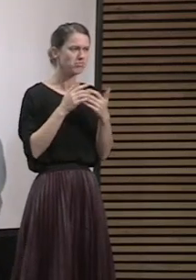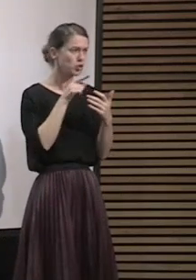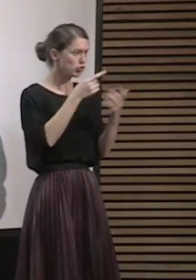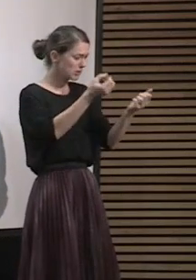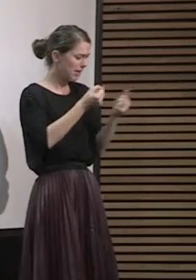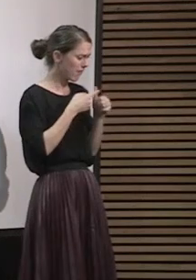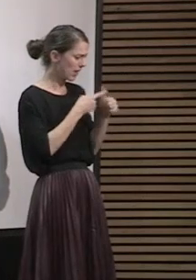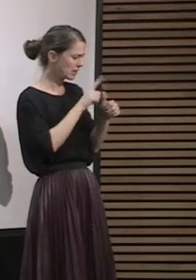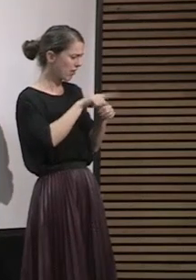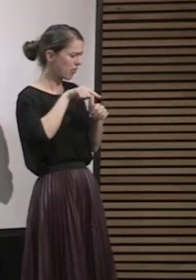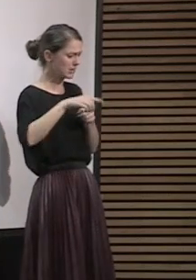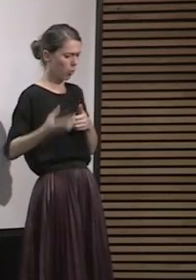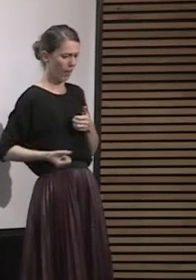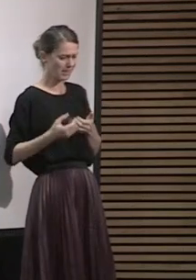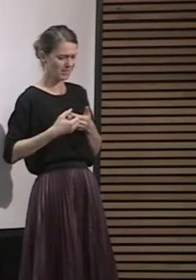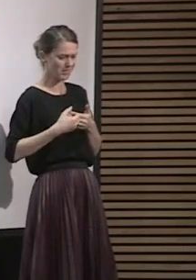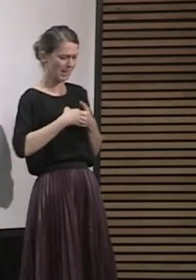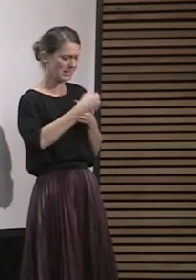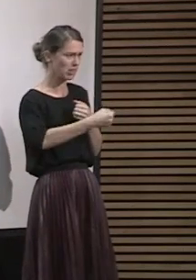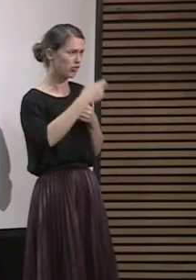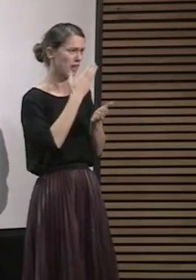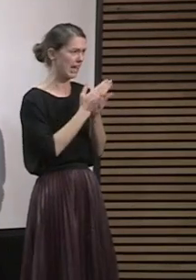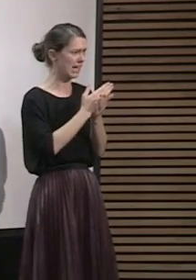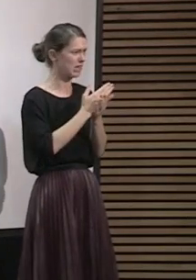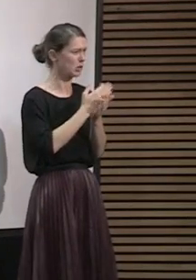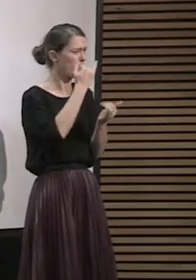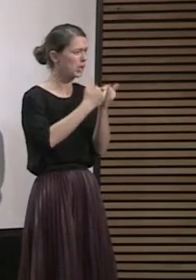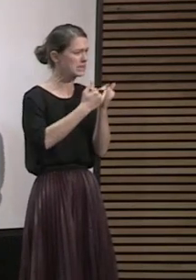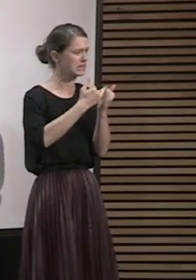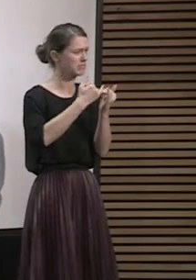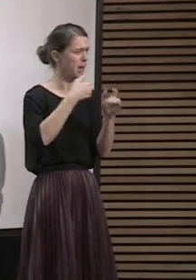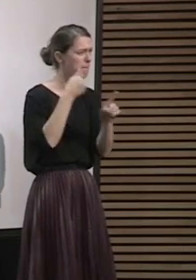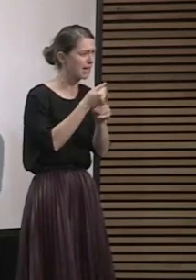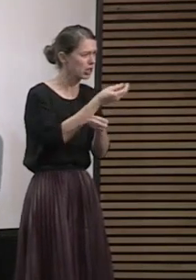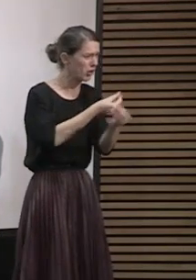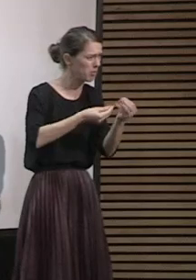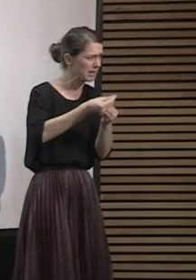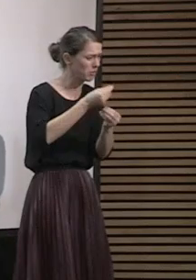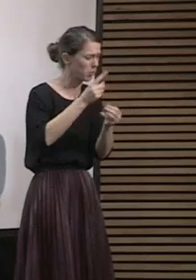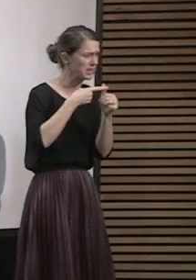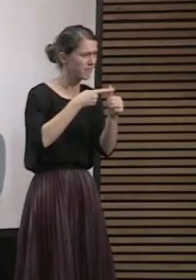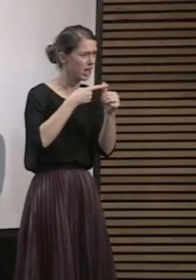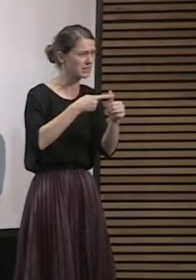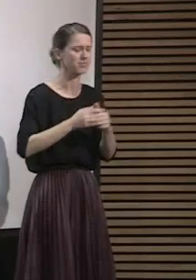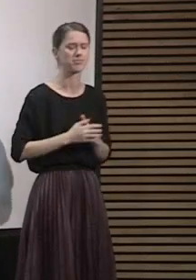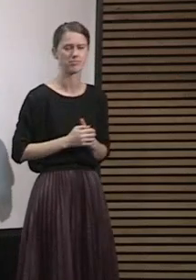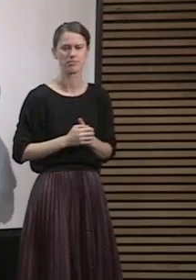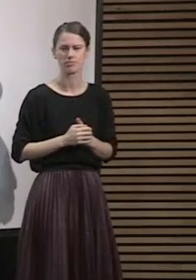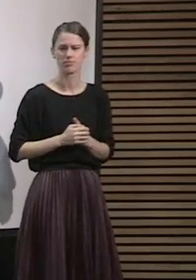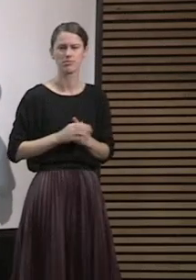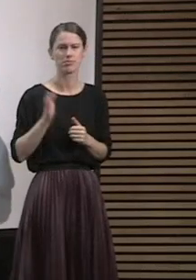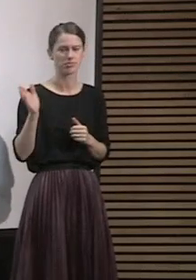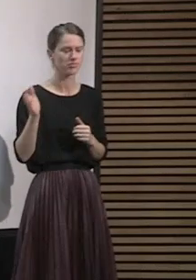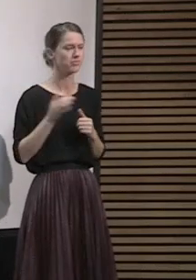this extension, the actual cost-benefit analysis? Well, I think the advice we got was, and the Prime Minister's already suggested it, I've seen a variety